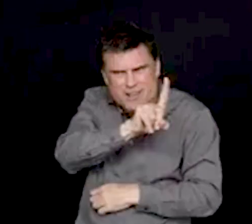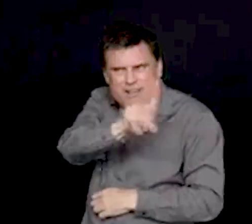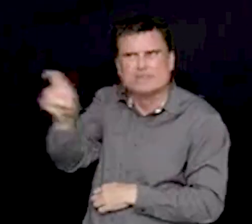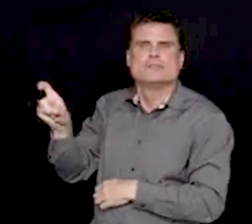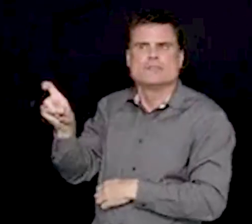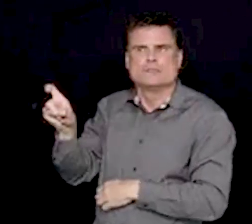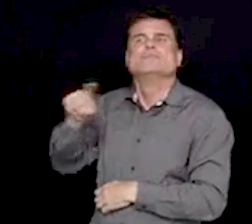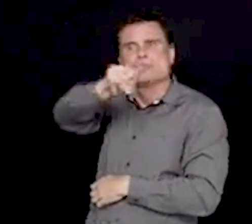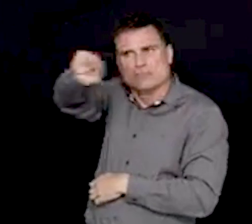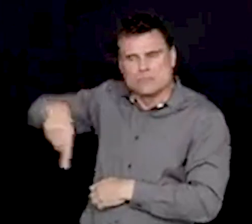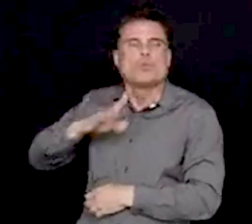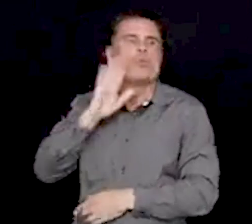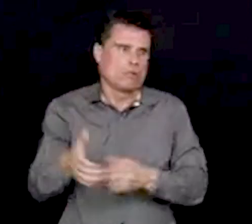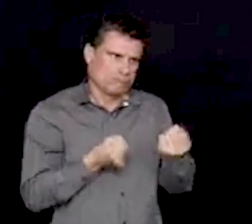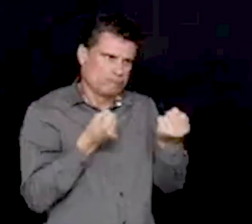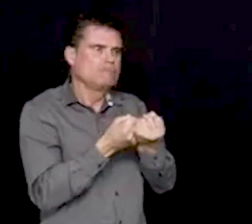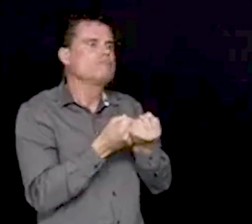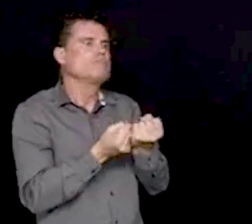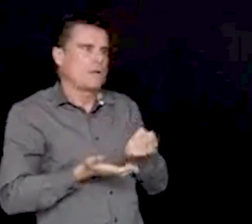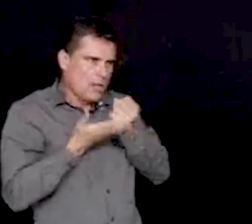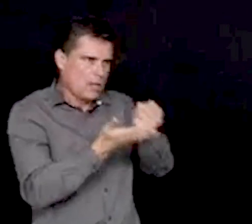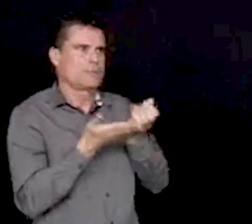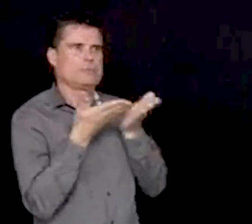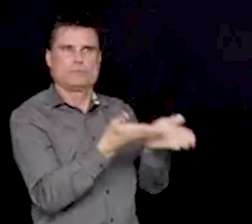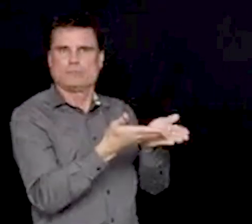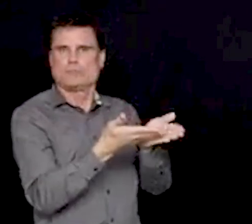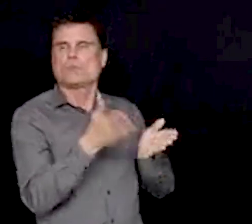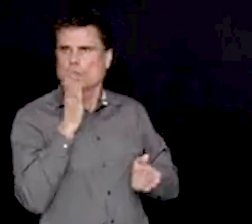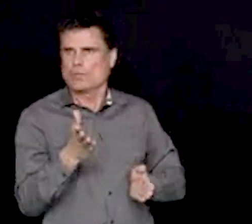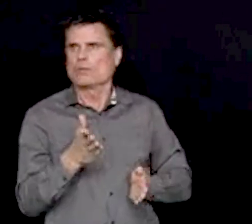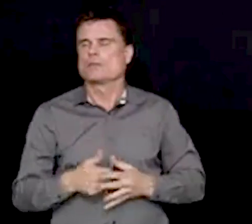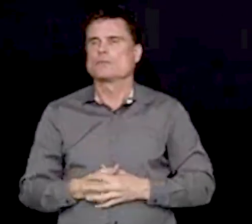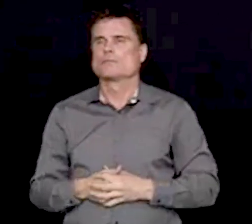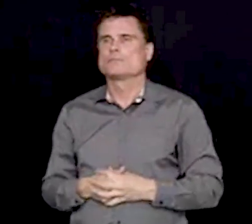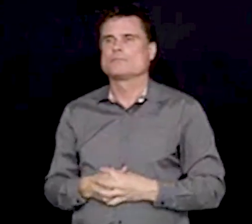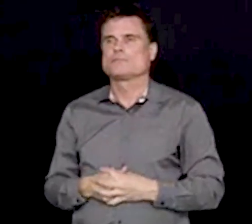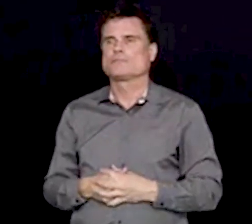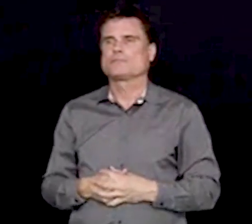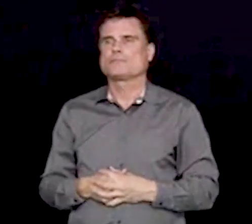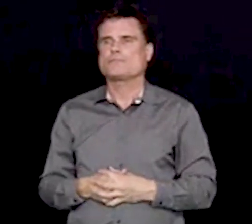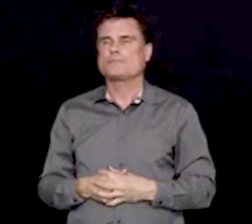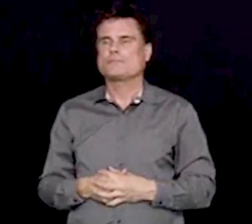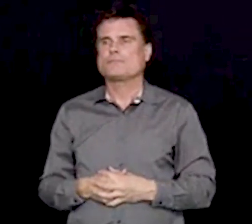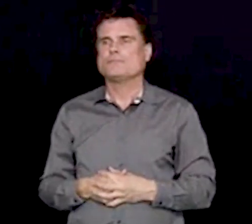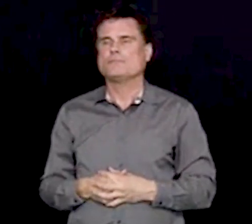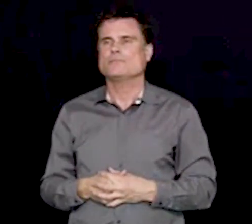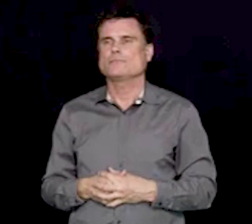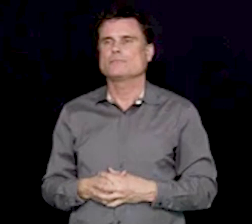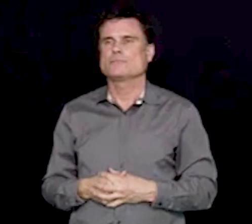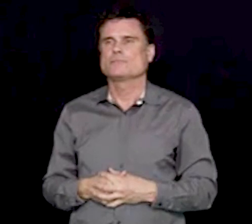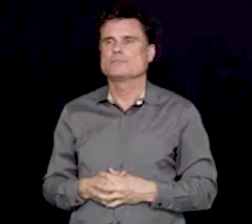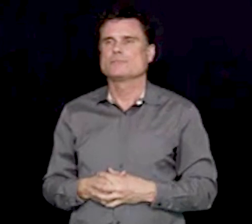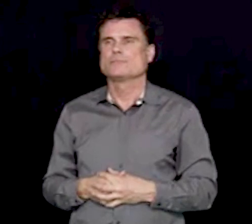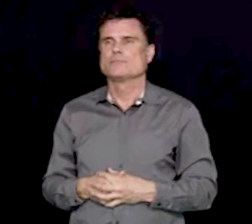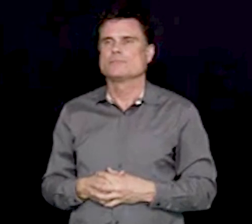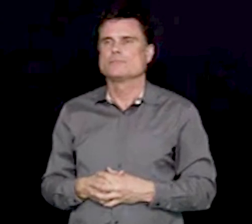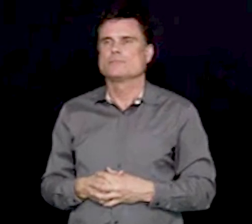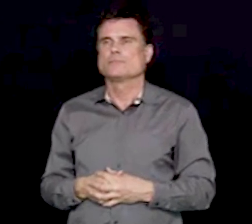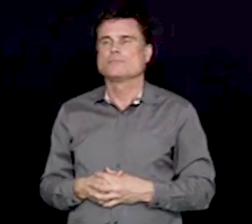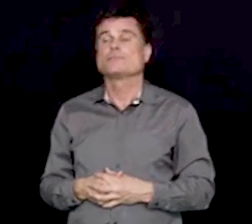people that have had to make extraordinary sacrifices in their lives. I've heard from many of them. And